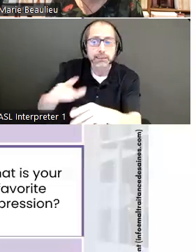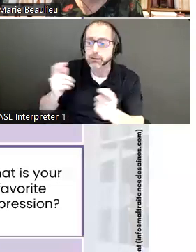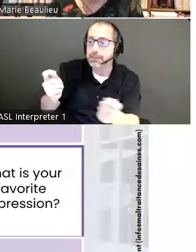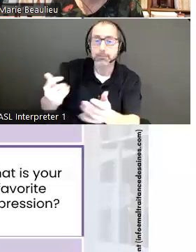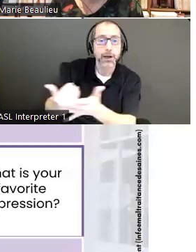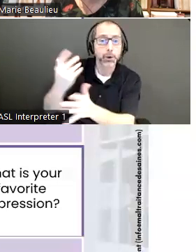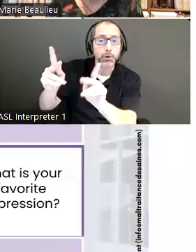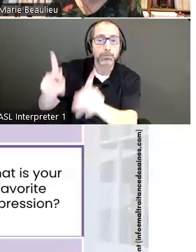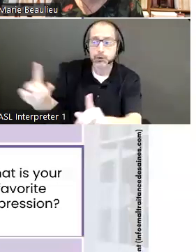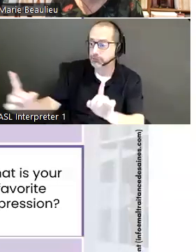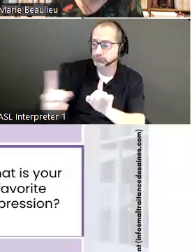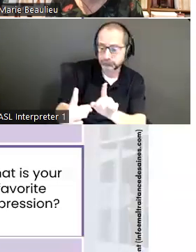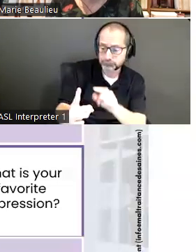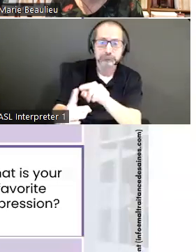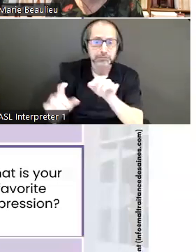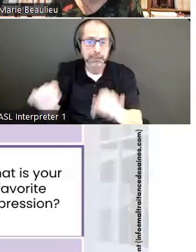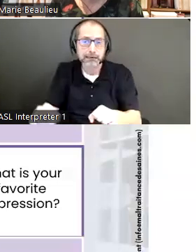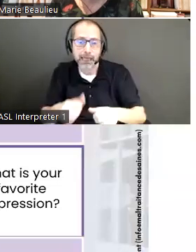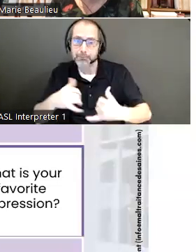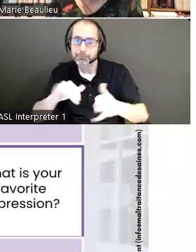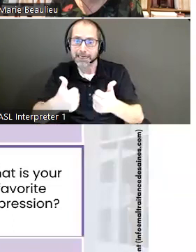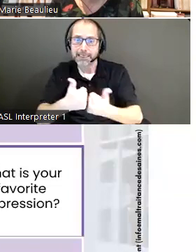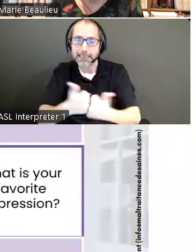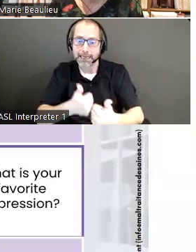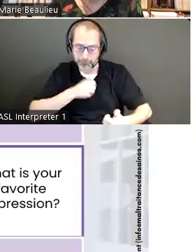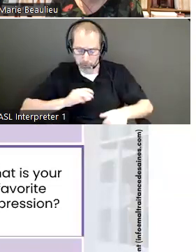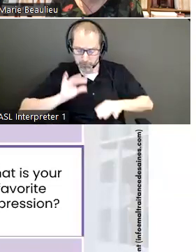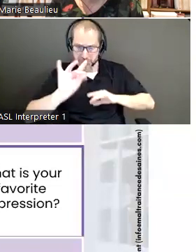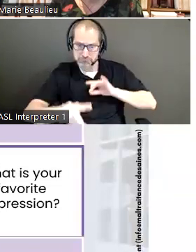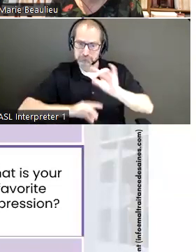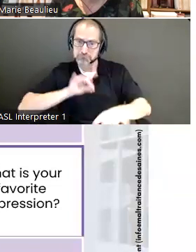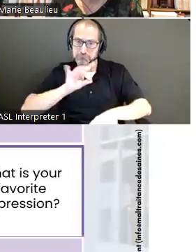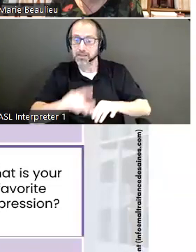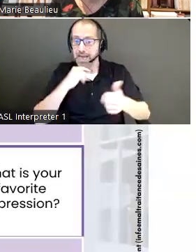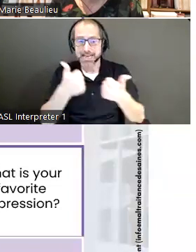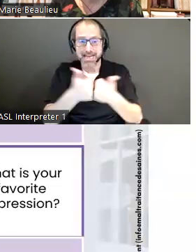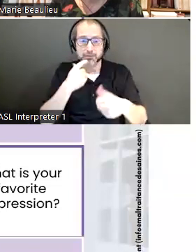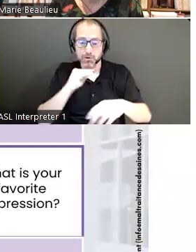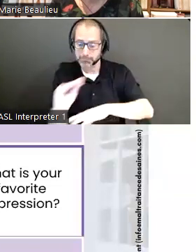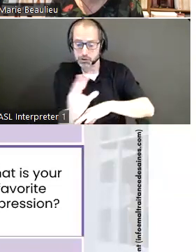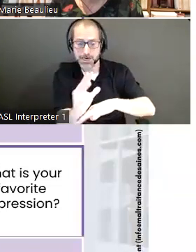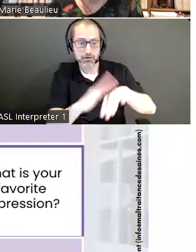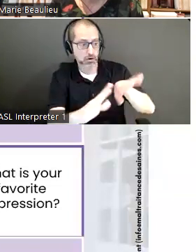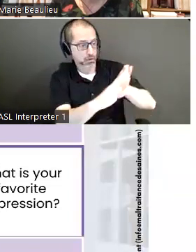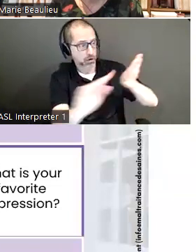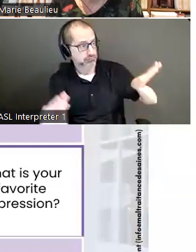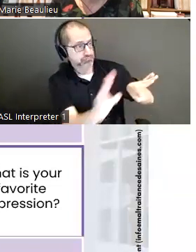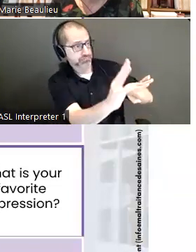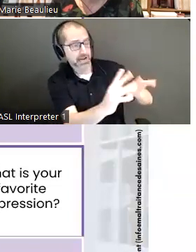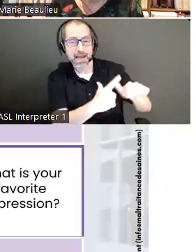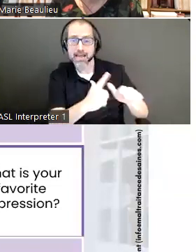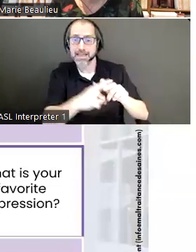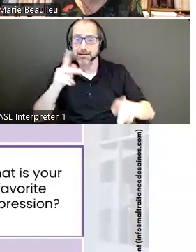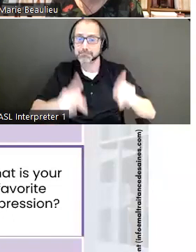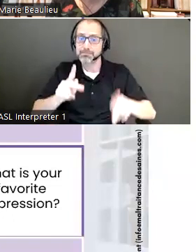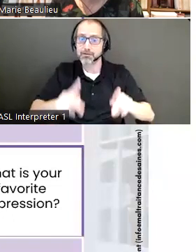residents. So the game can be projected on the wall. Participants have sticky notes, and when they